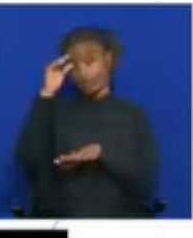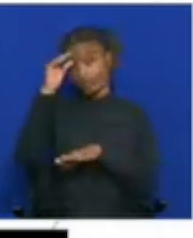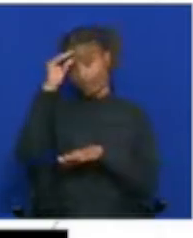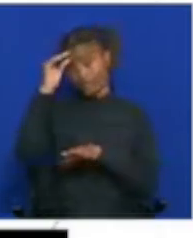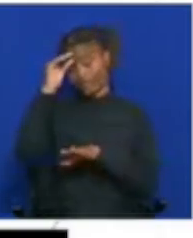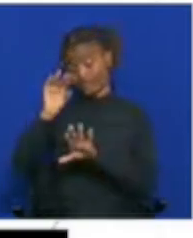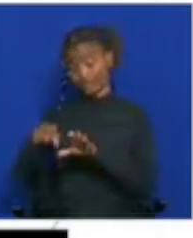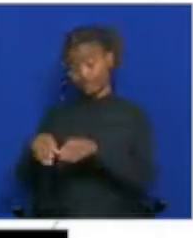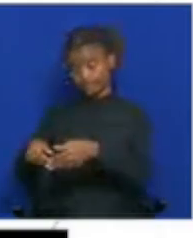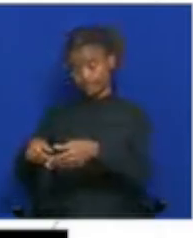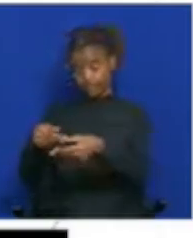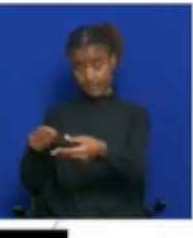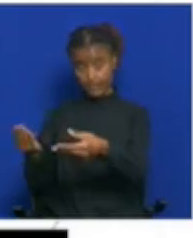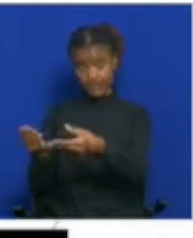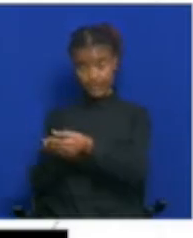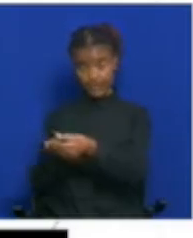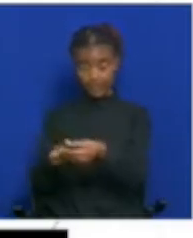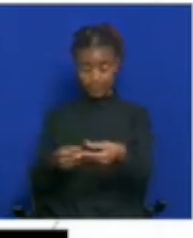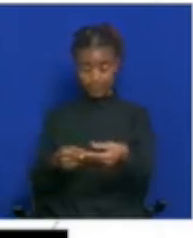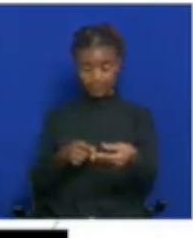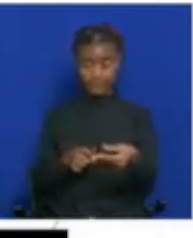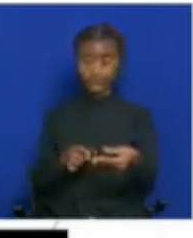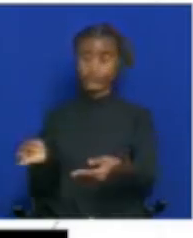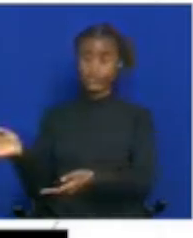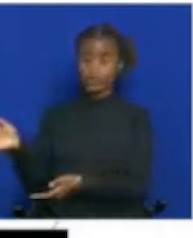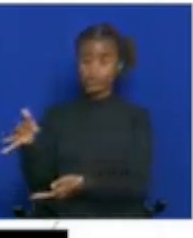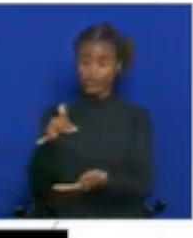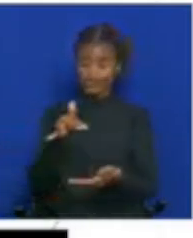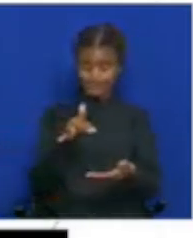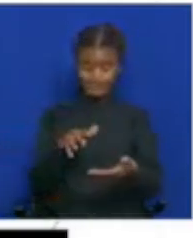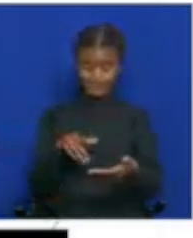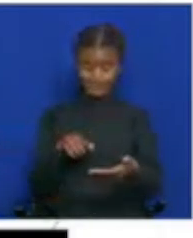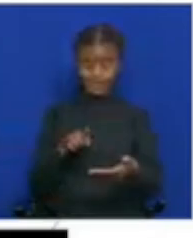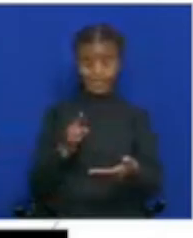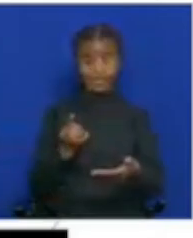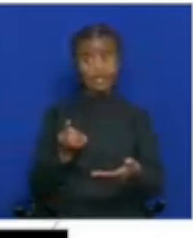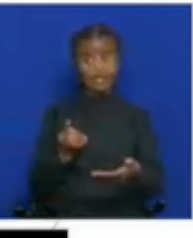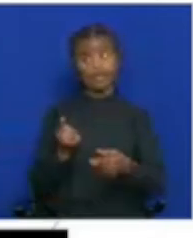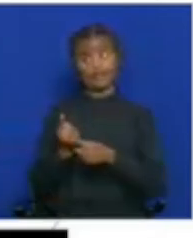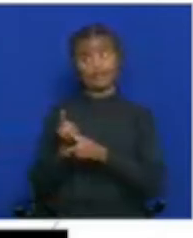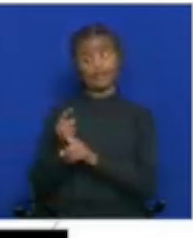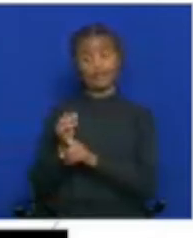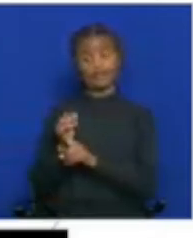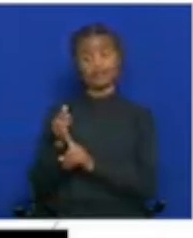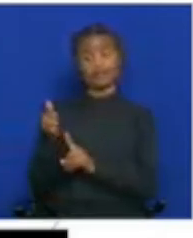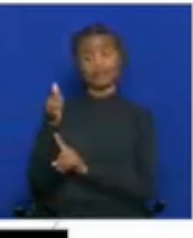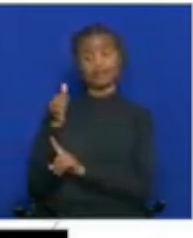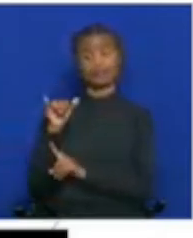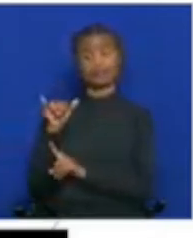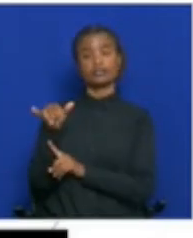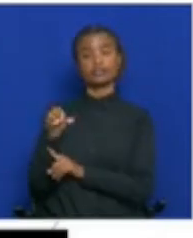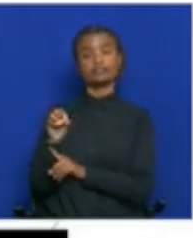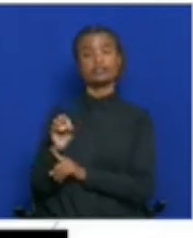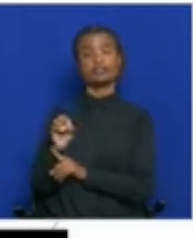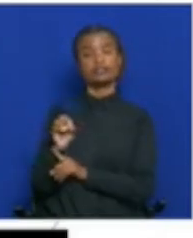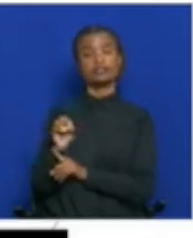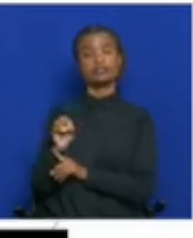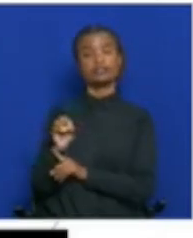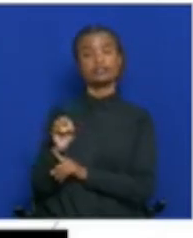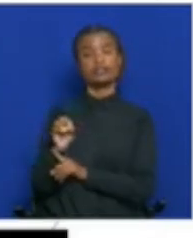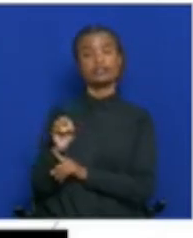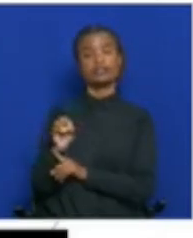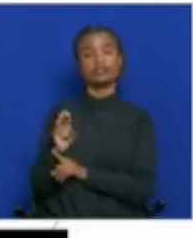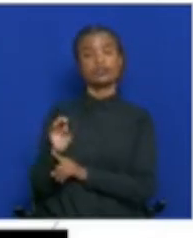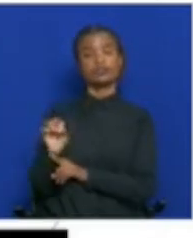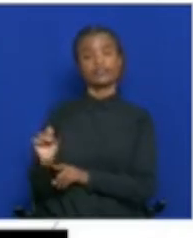a chat with General Jacobs, wherein we were just having a casual chat